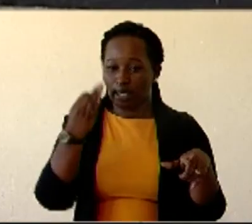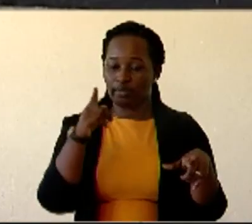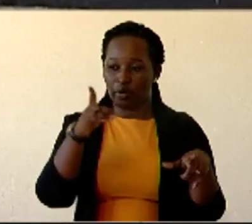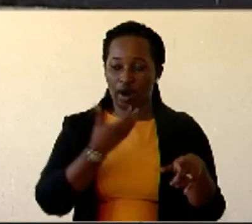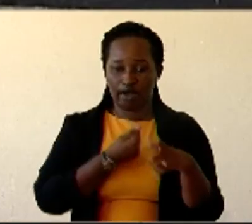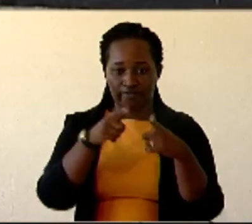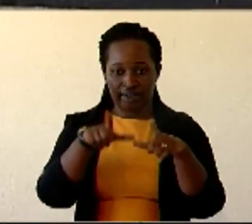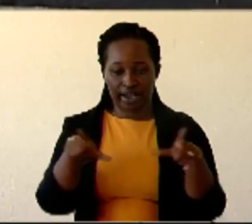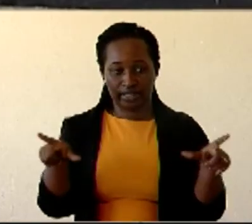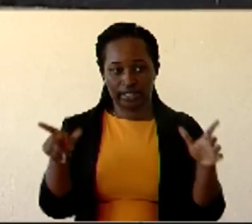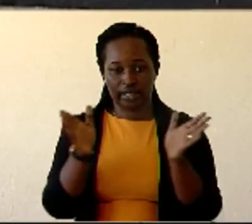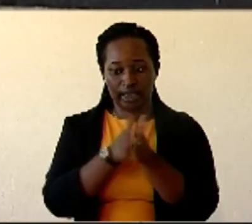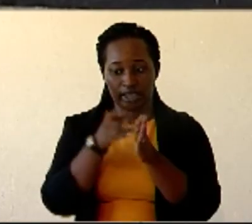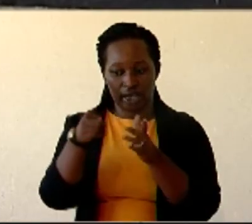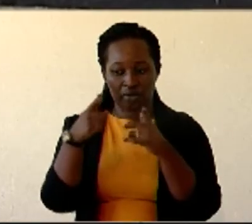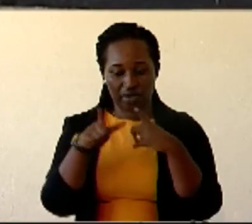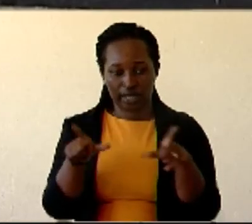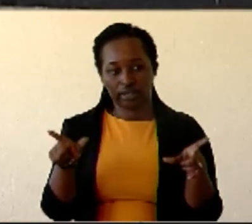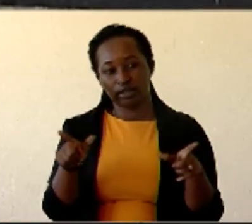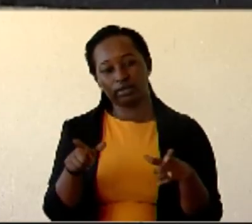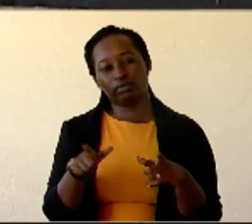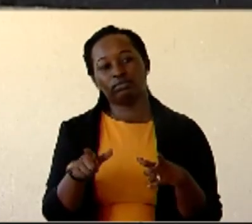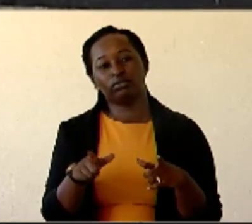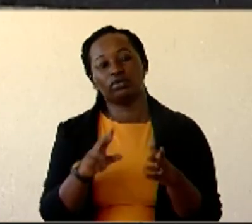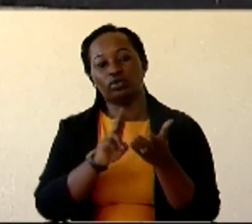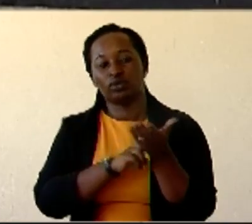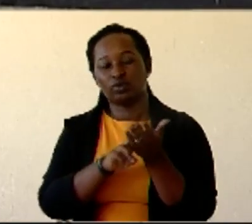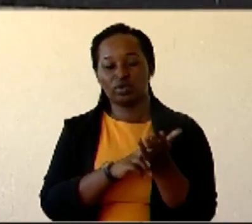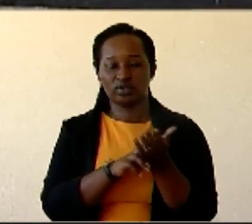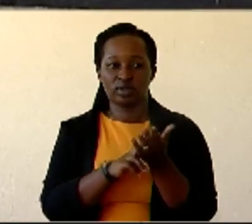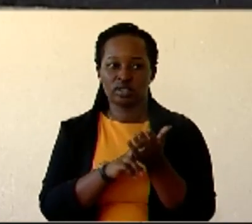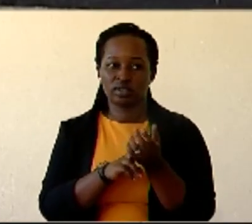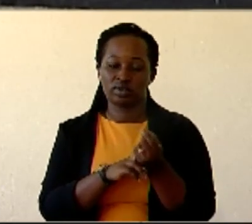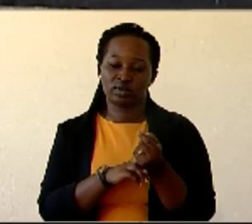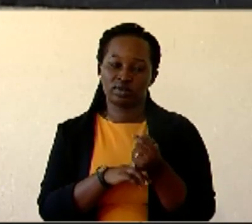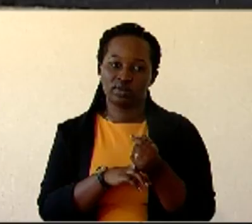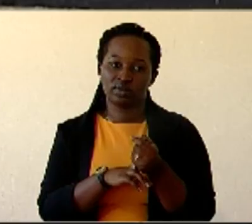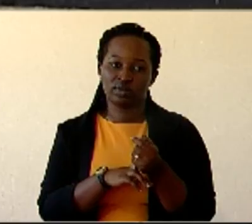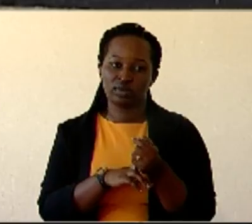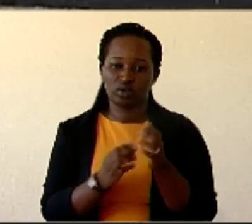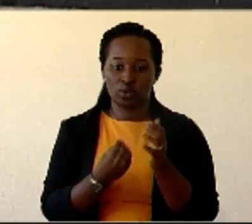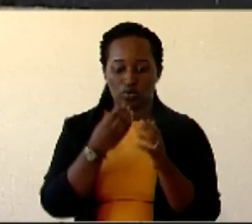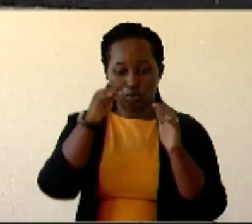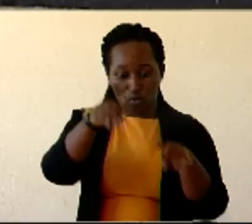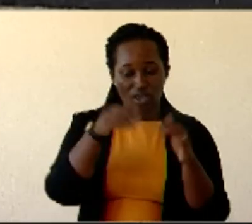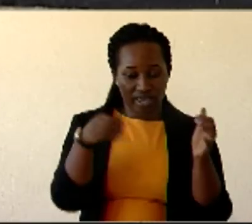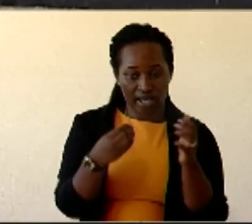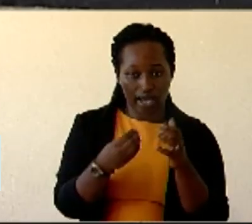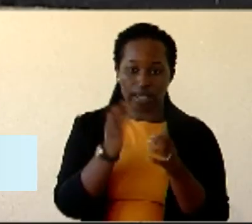and maybe on this land, you use it, it is maybe 1 acre to grow beans